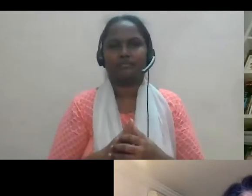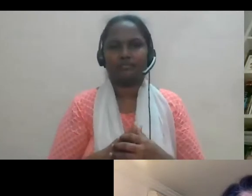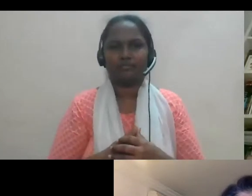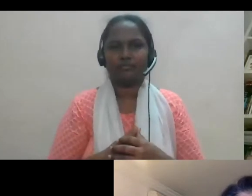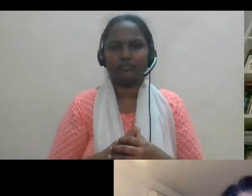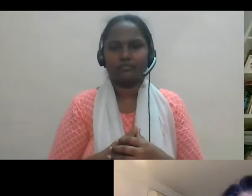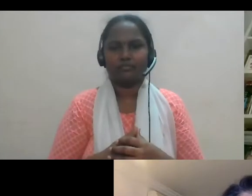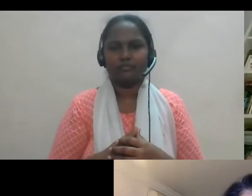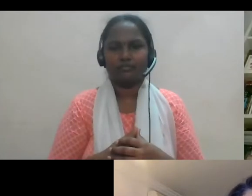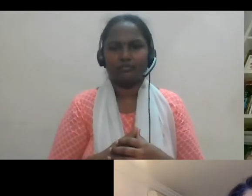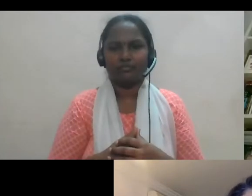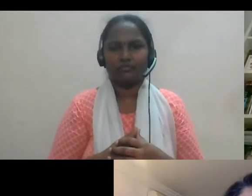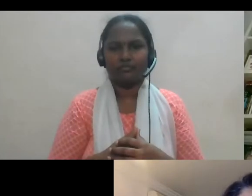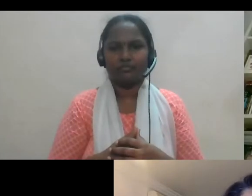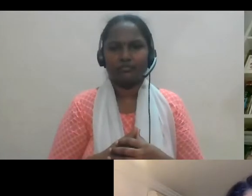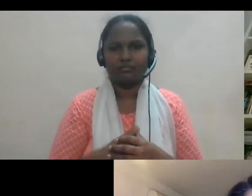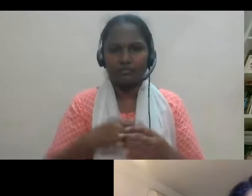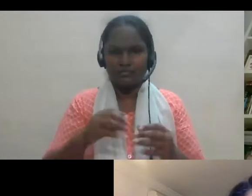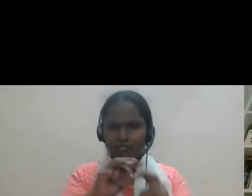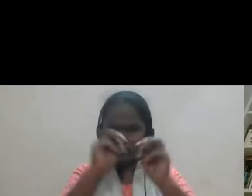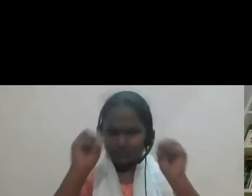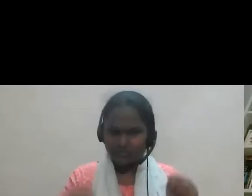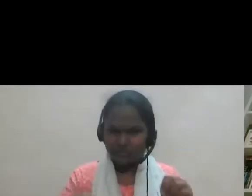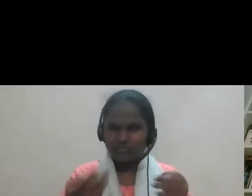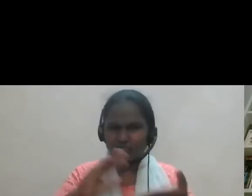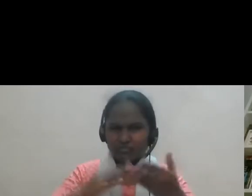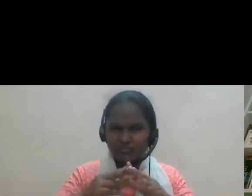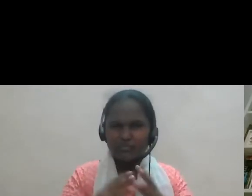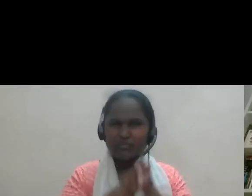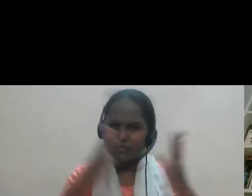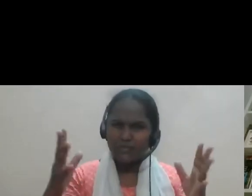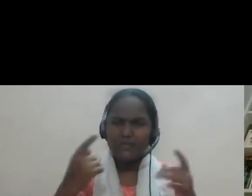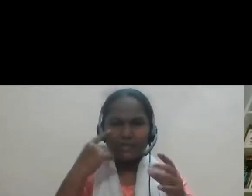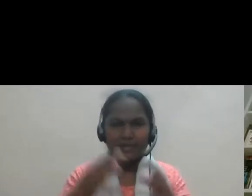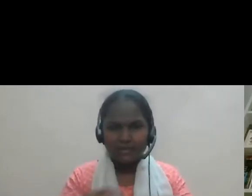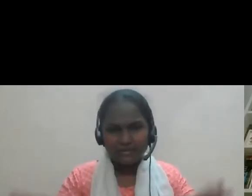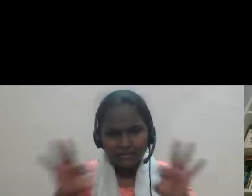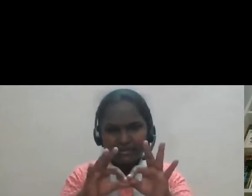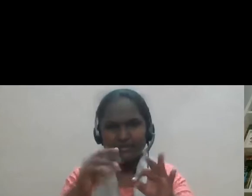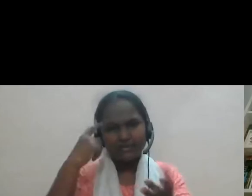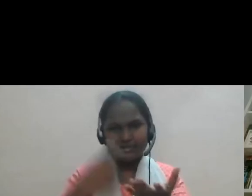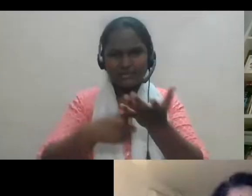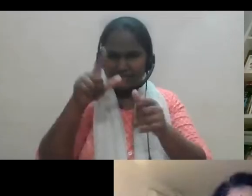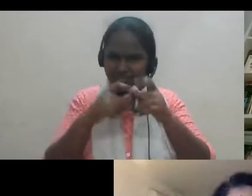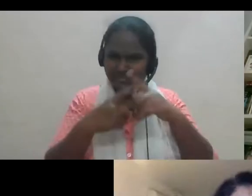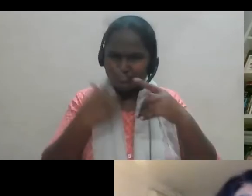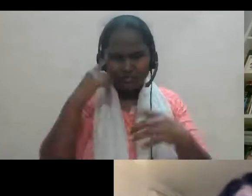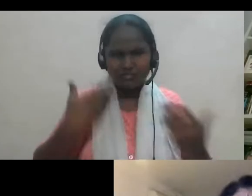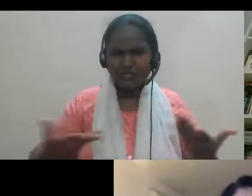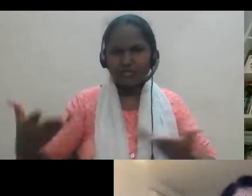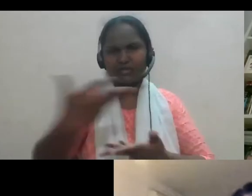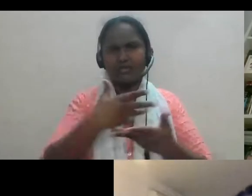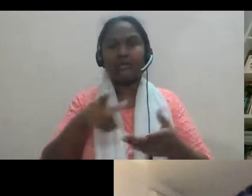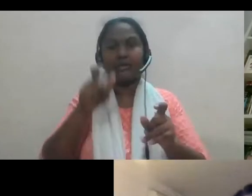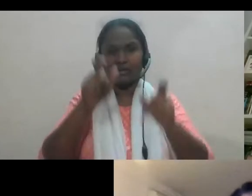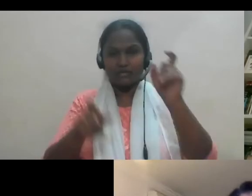Well, you know, the museum and the community it serves has become such an important relationship for all of us. So the public support